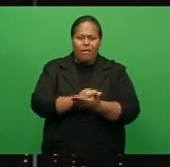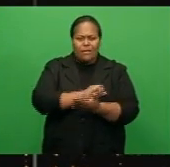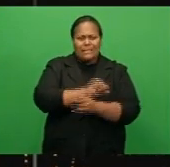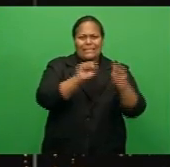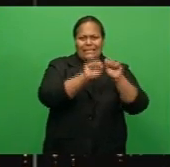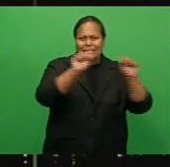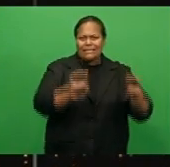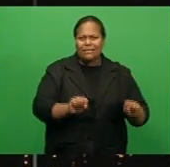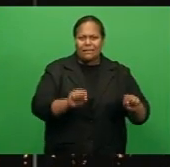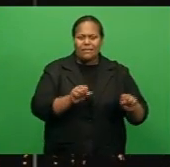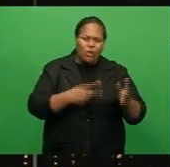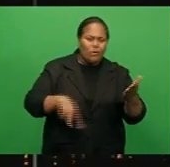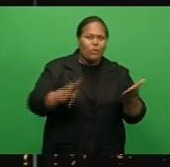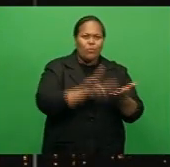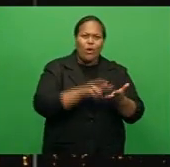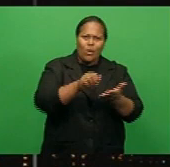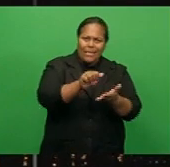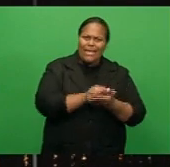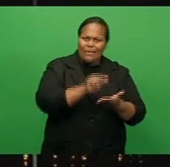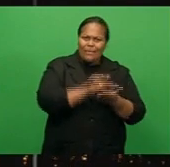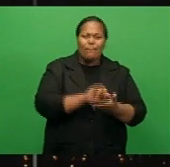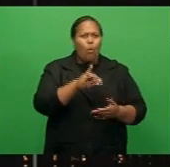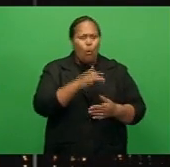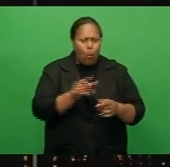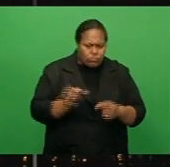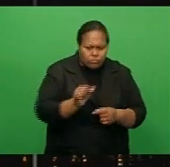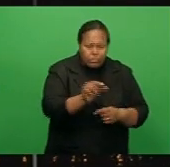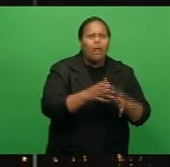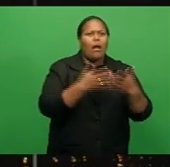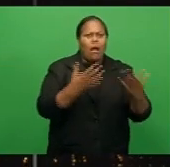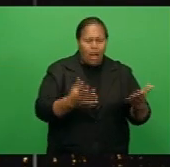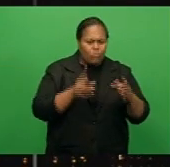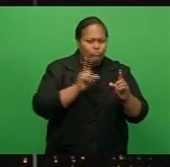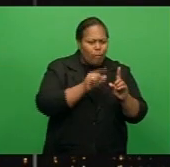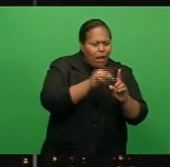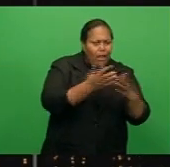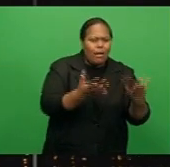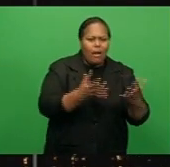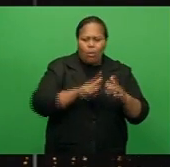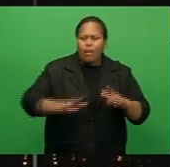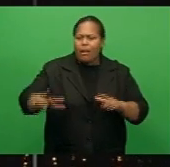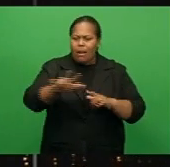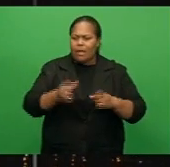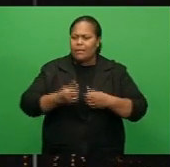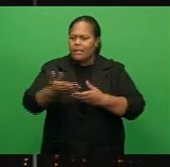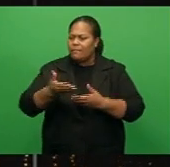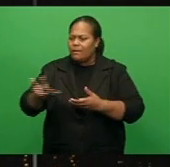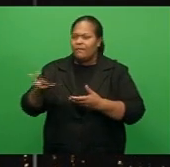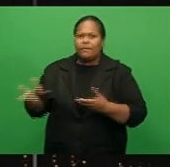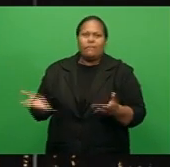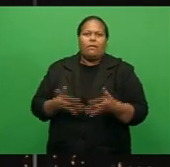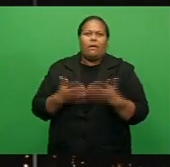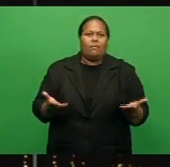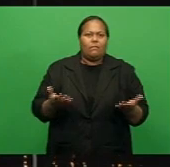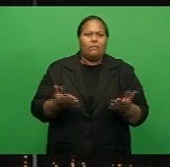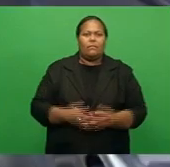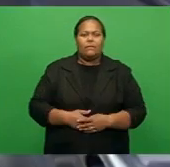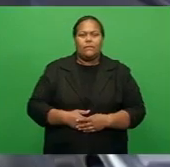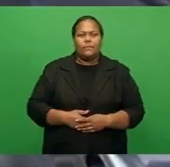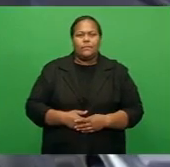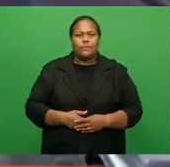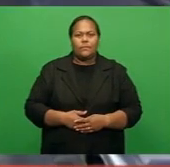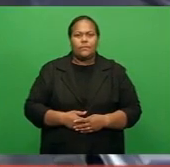for record keeping or a tracking system on decisions made on allot allocations. Kritika Kumar reports.